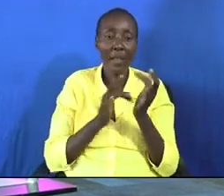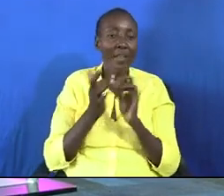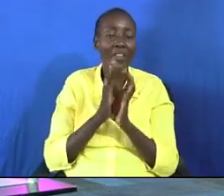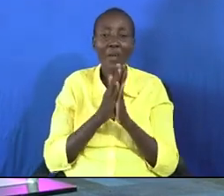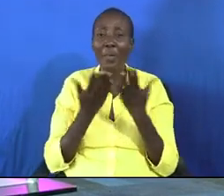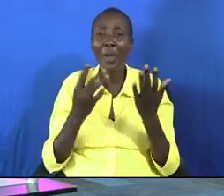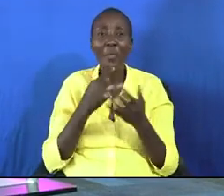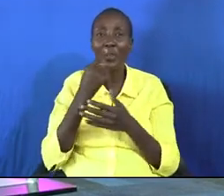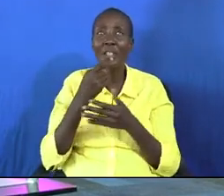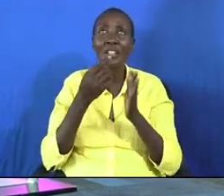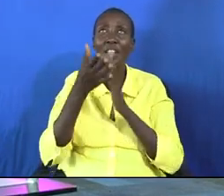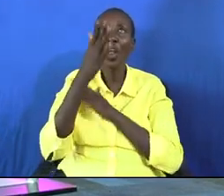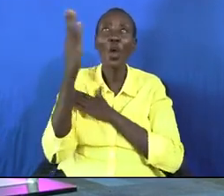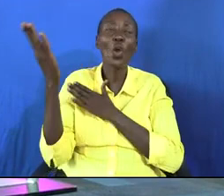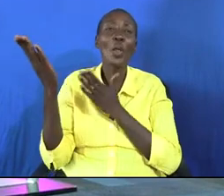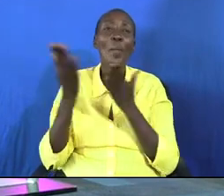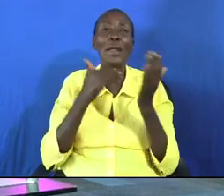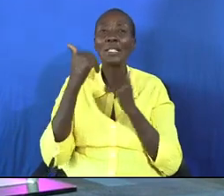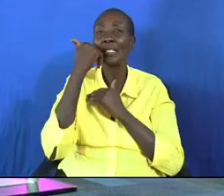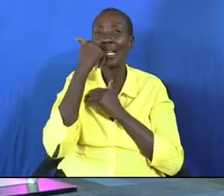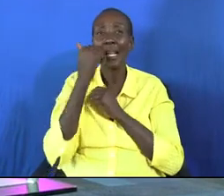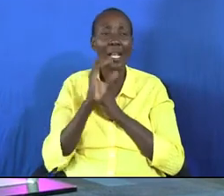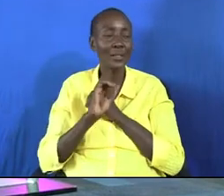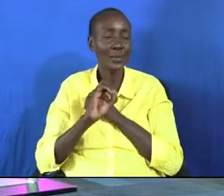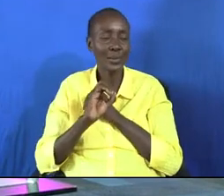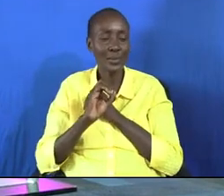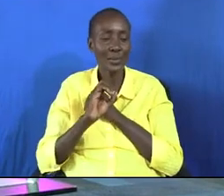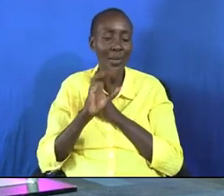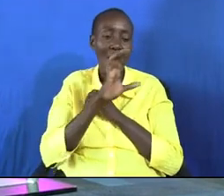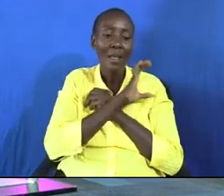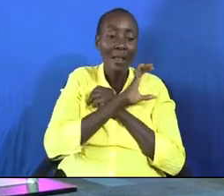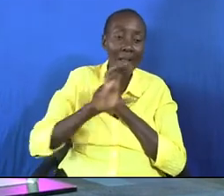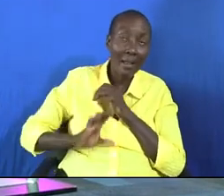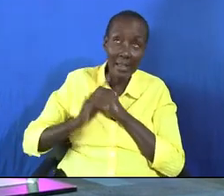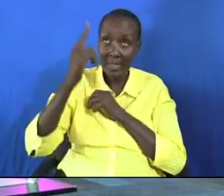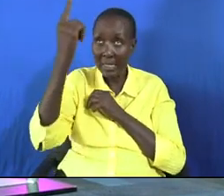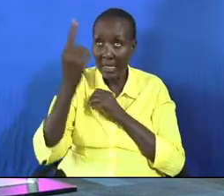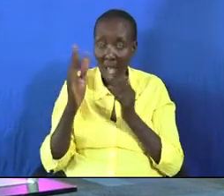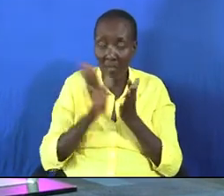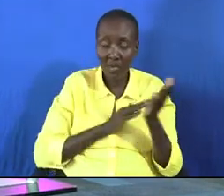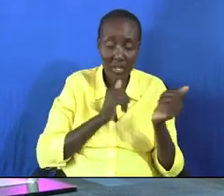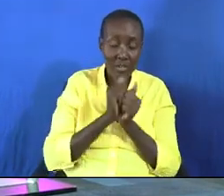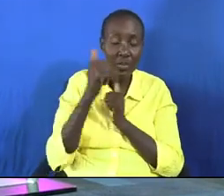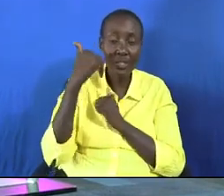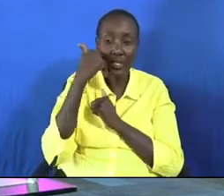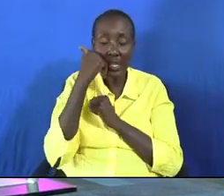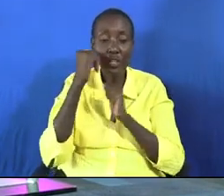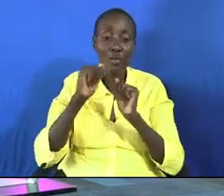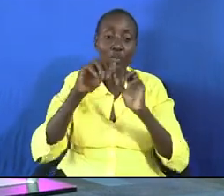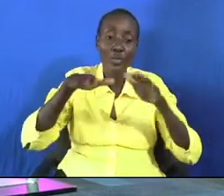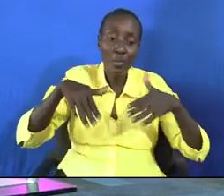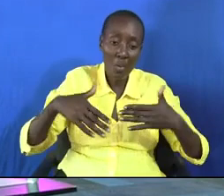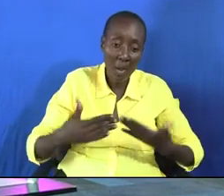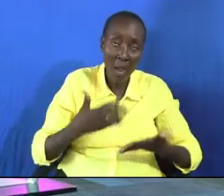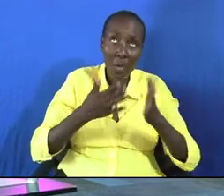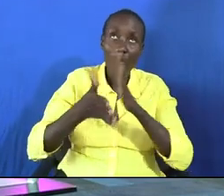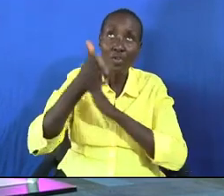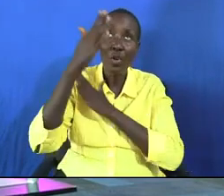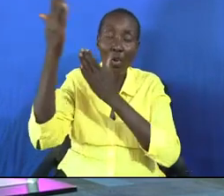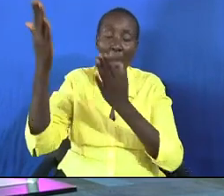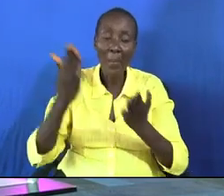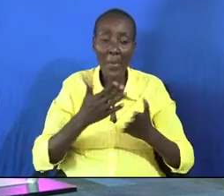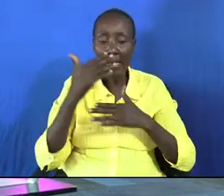does not say that God brings diseases. Christ came to destroy diseases. So how can God